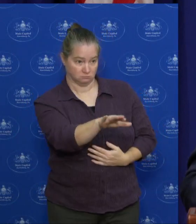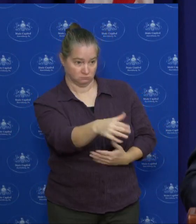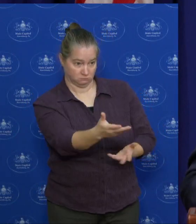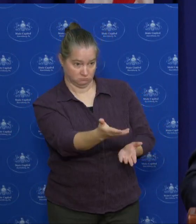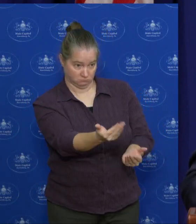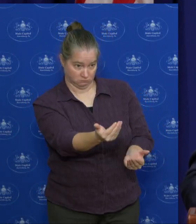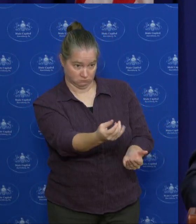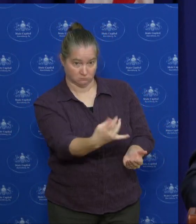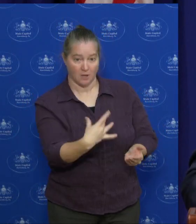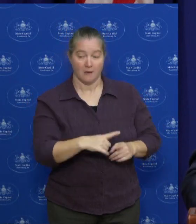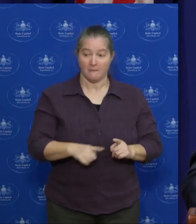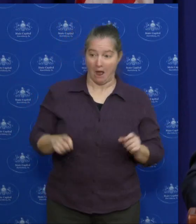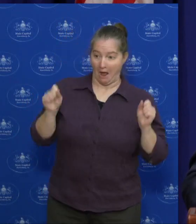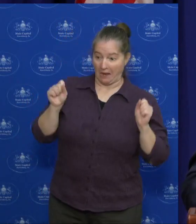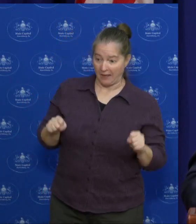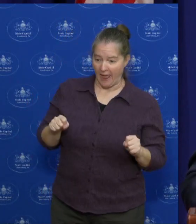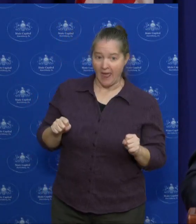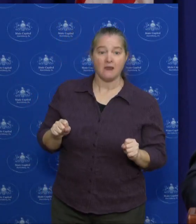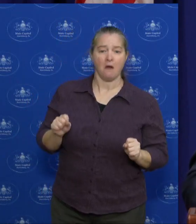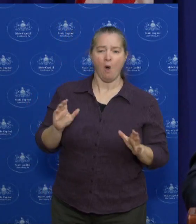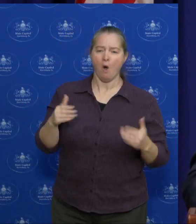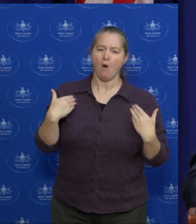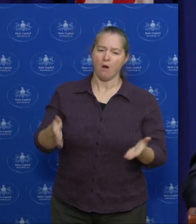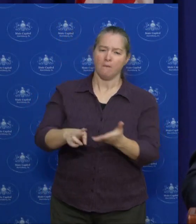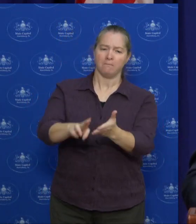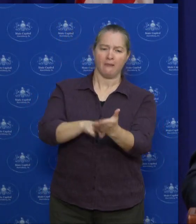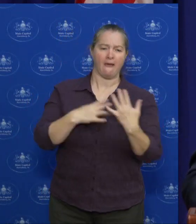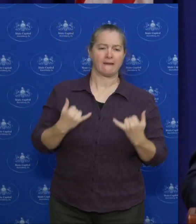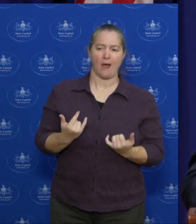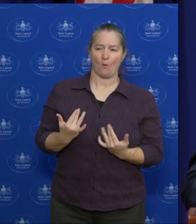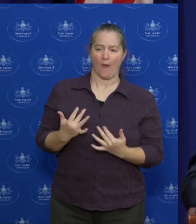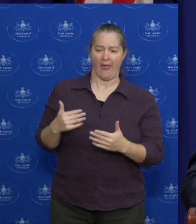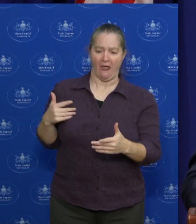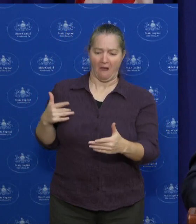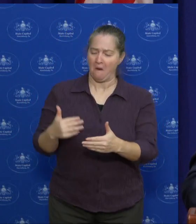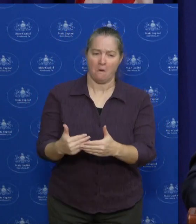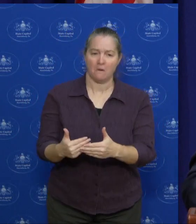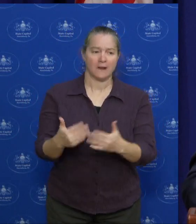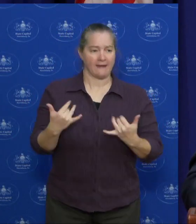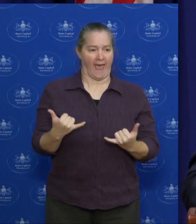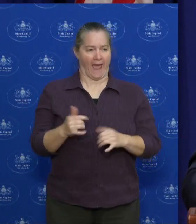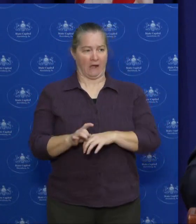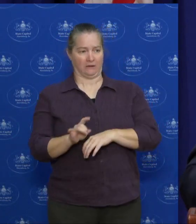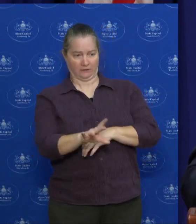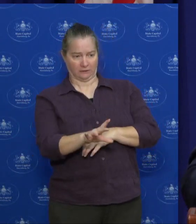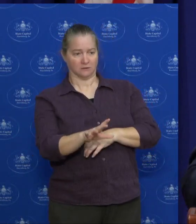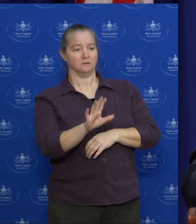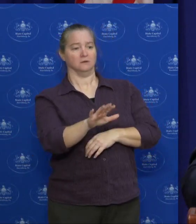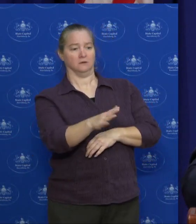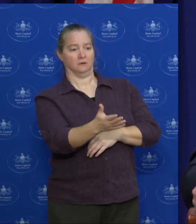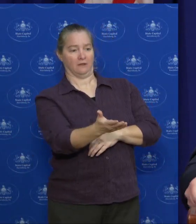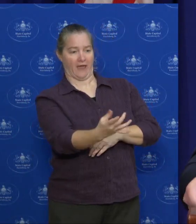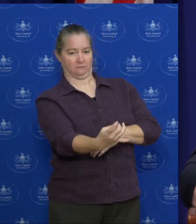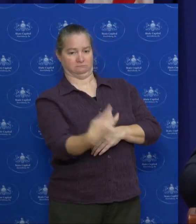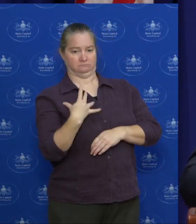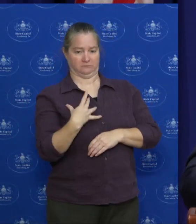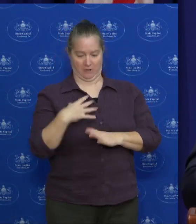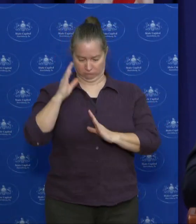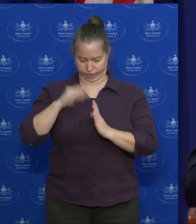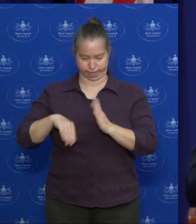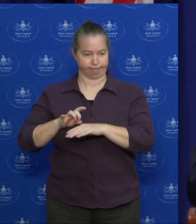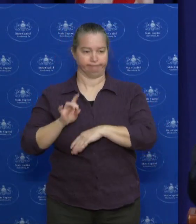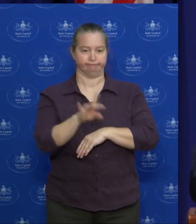as soon as you're able and not wait until the deadline so you have sufficient time to receive, complete, and return your